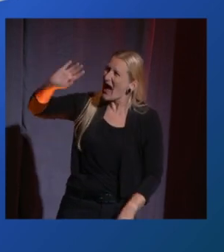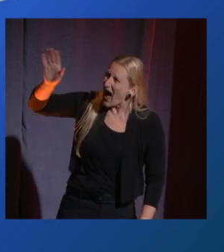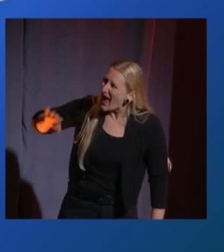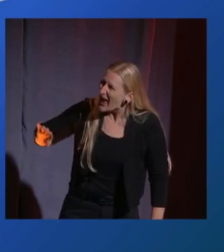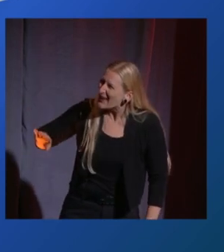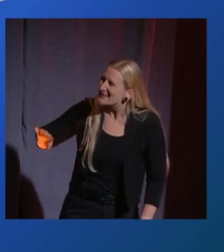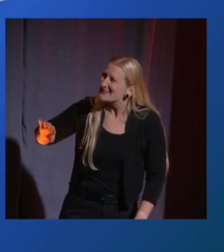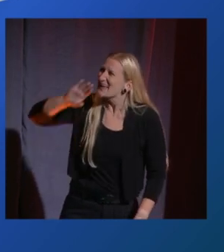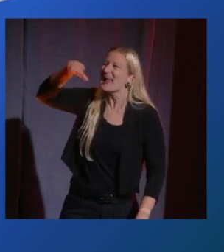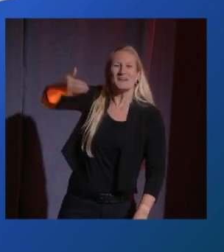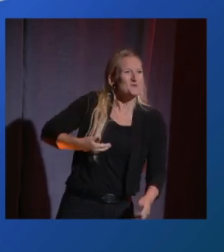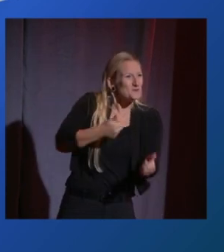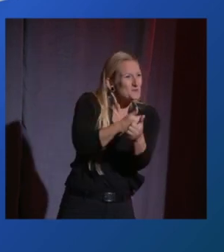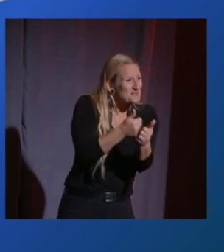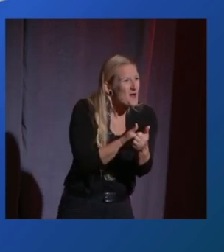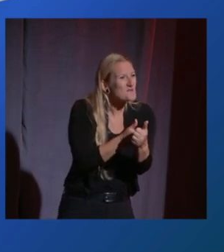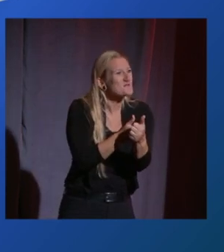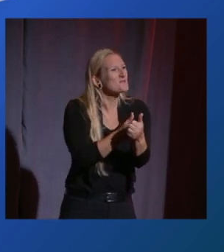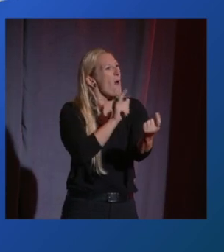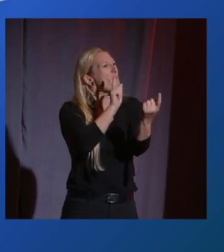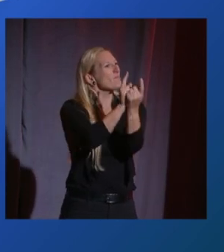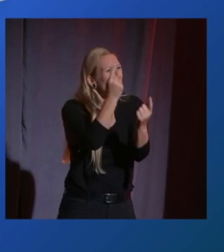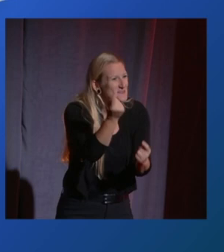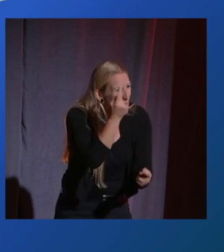are meet somebody